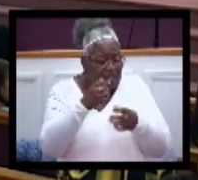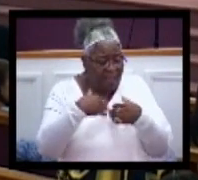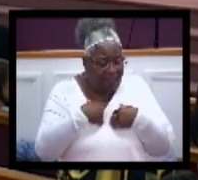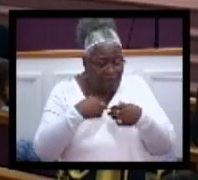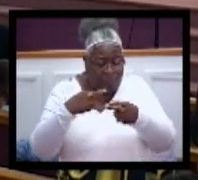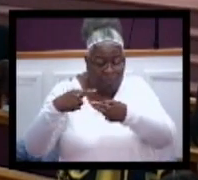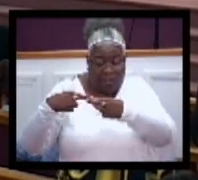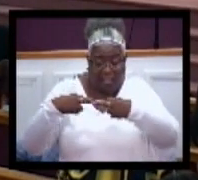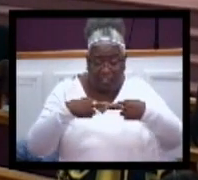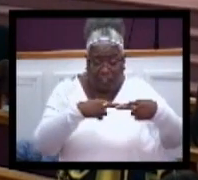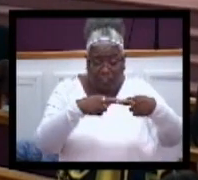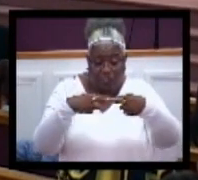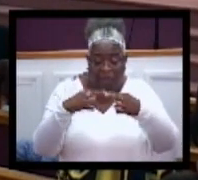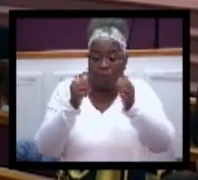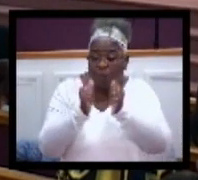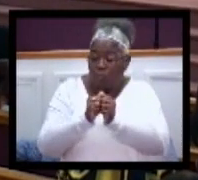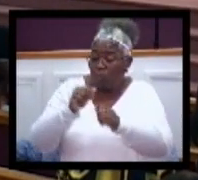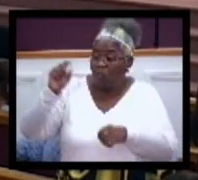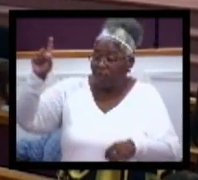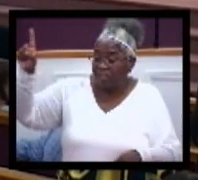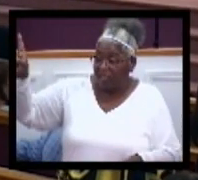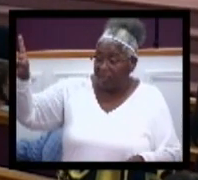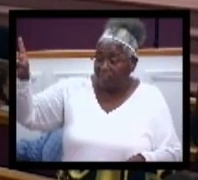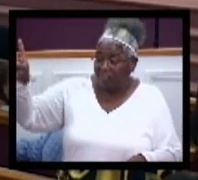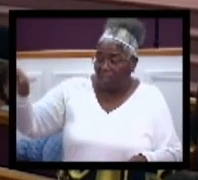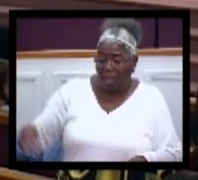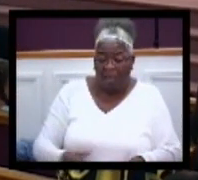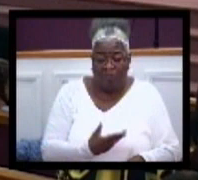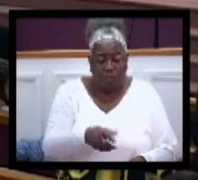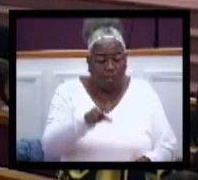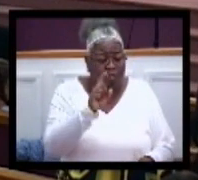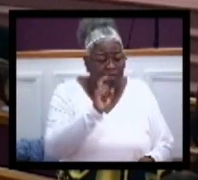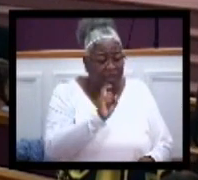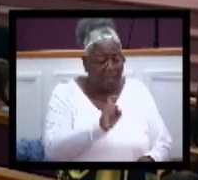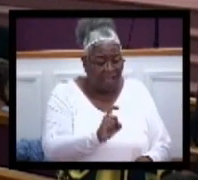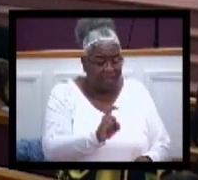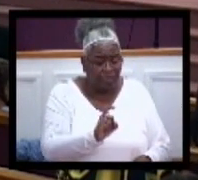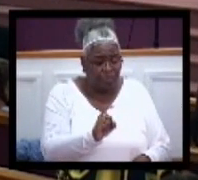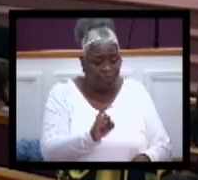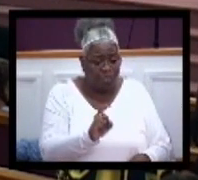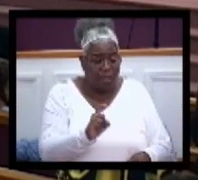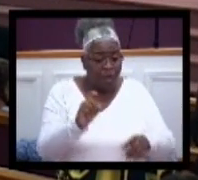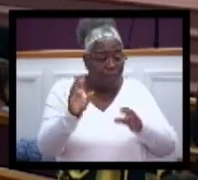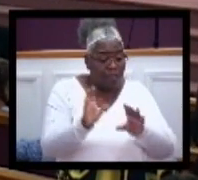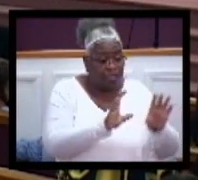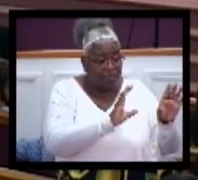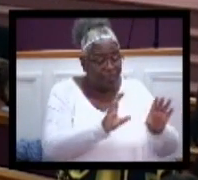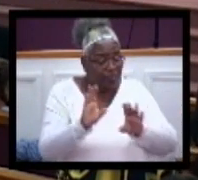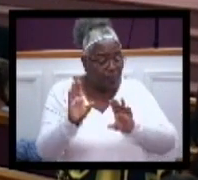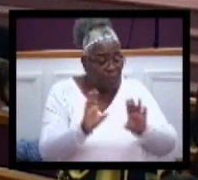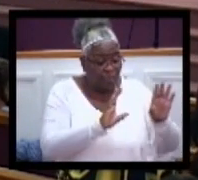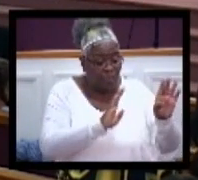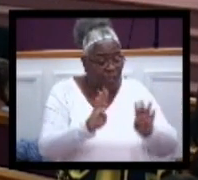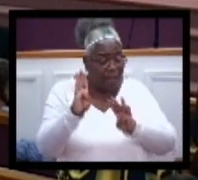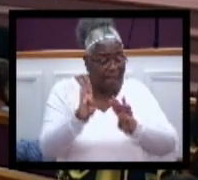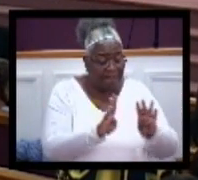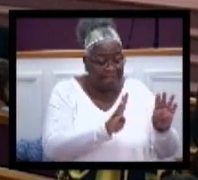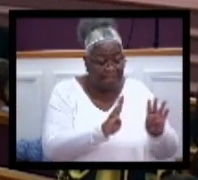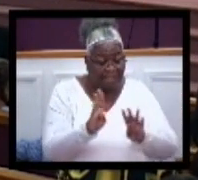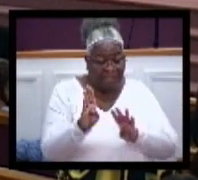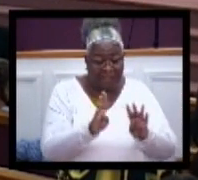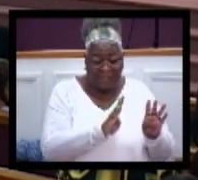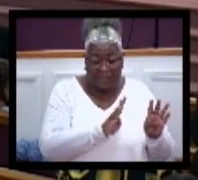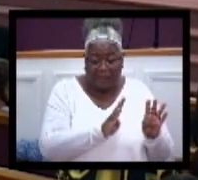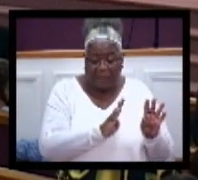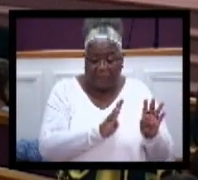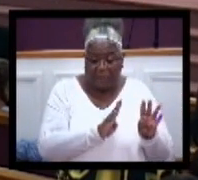relationship with him, you've got to pursue him. Now listen to his